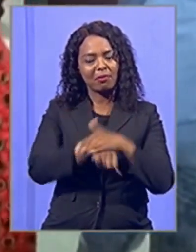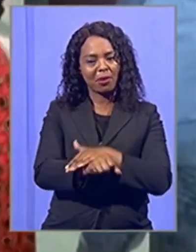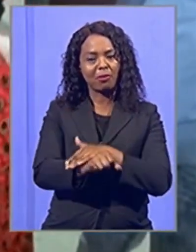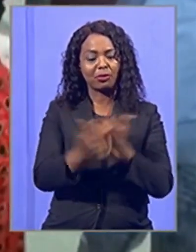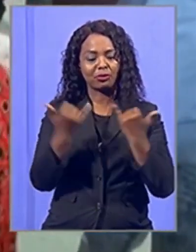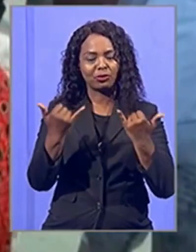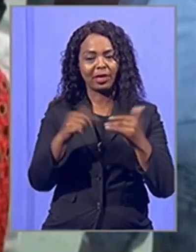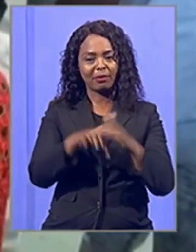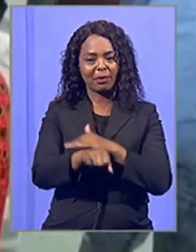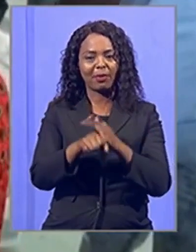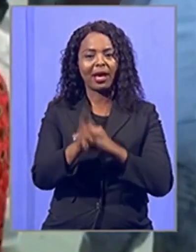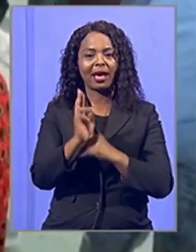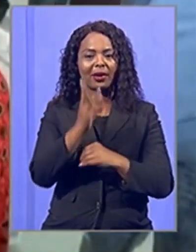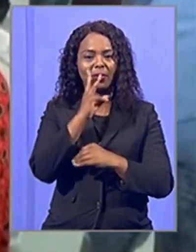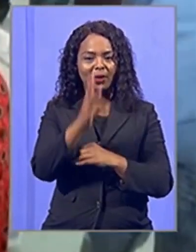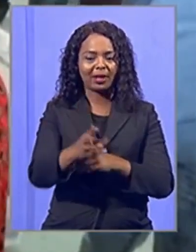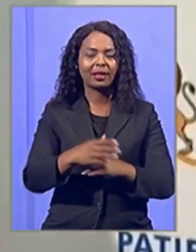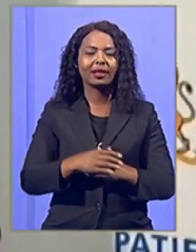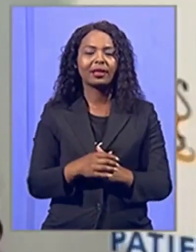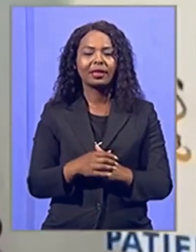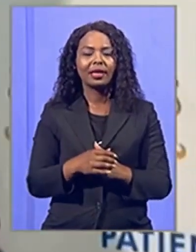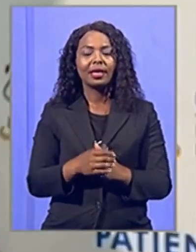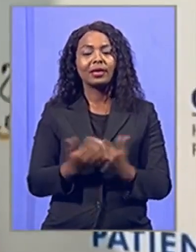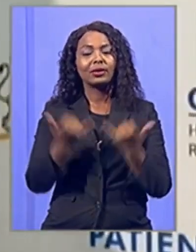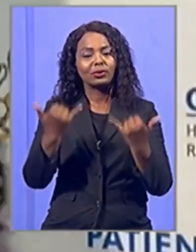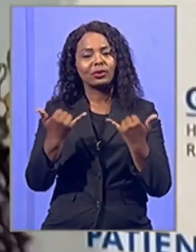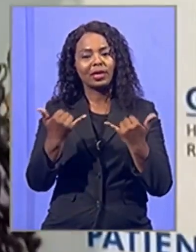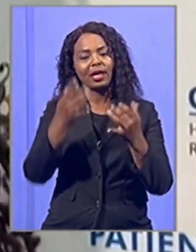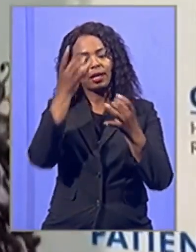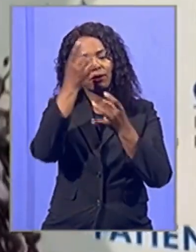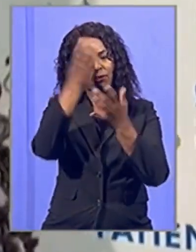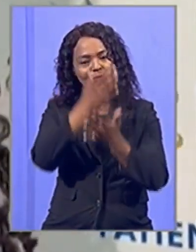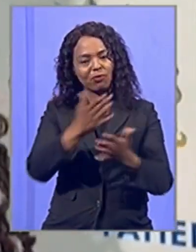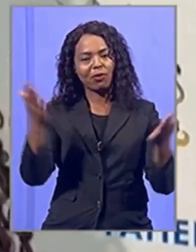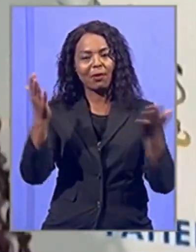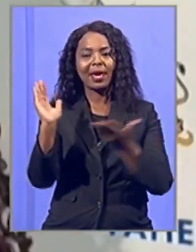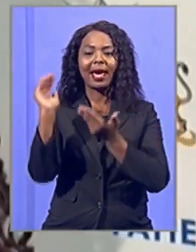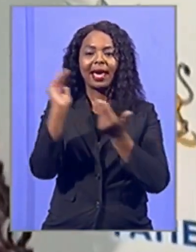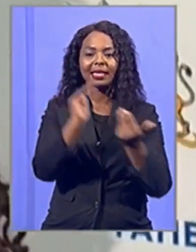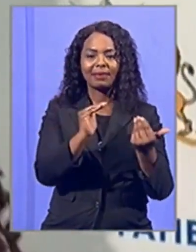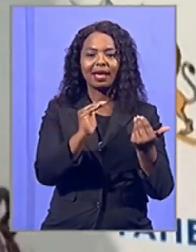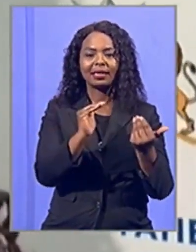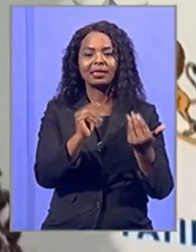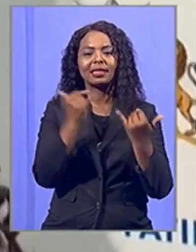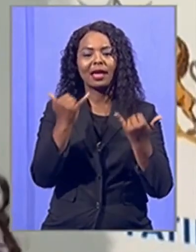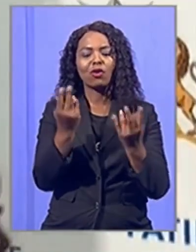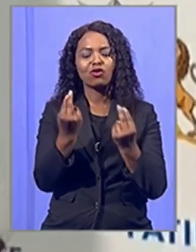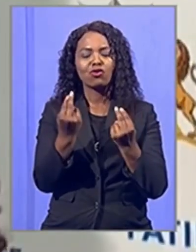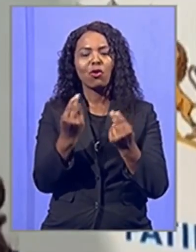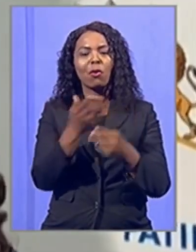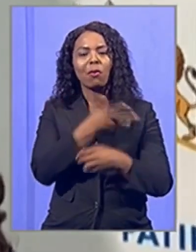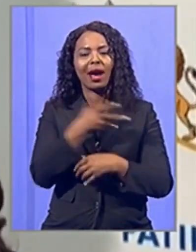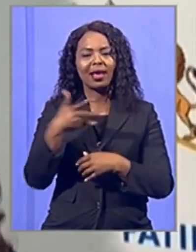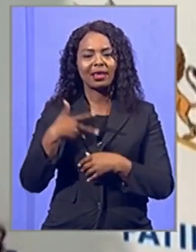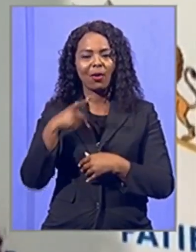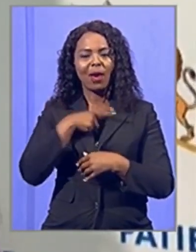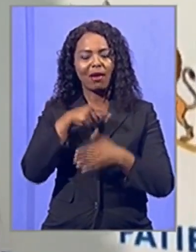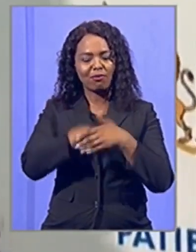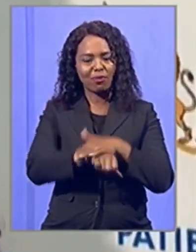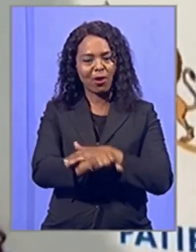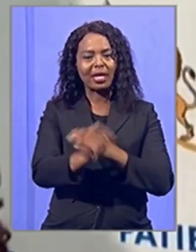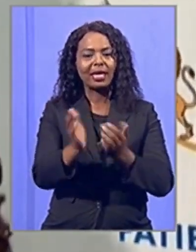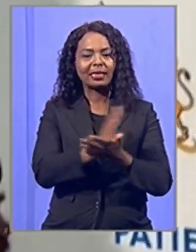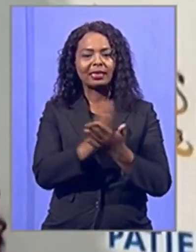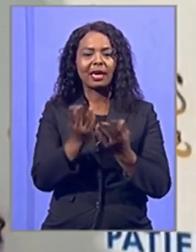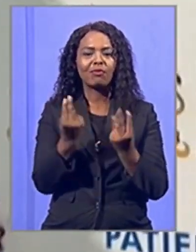le hono. What we did today is just to tell them what is the expected of them as new mothers, because we can see some of